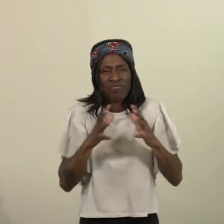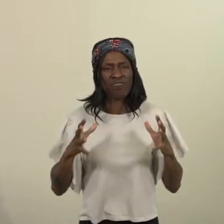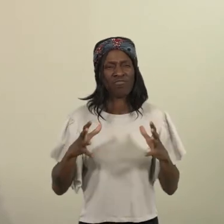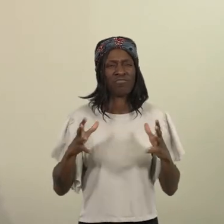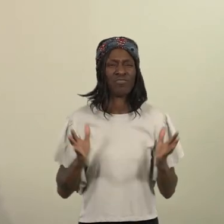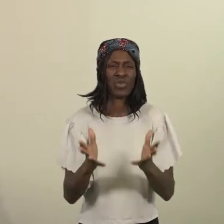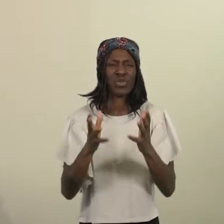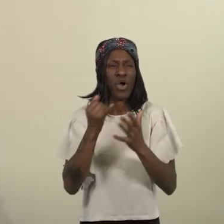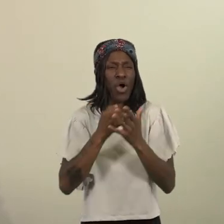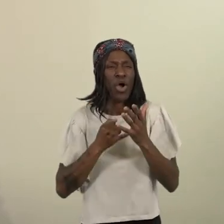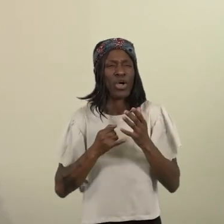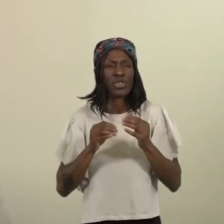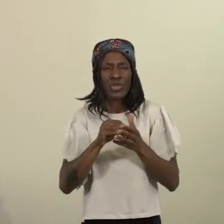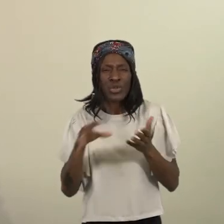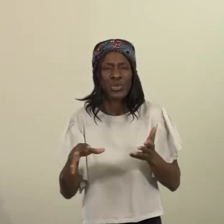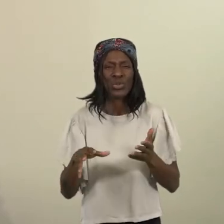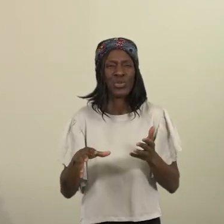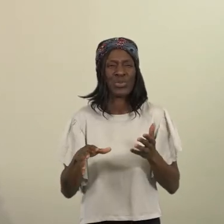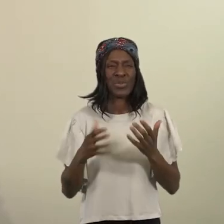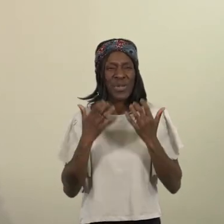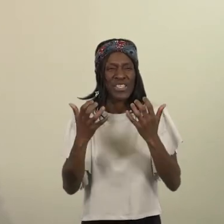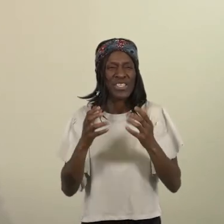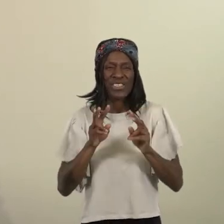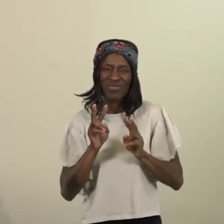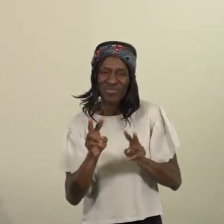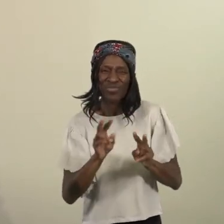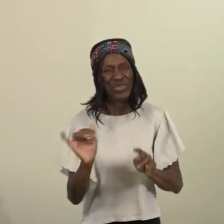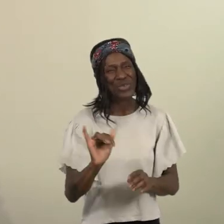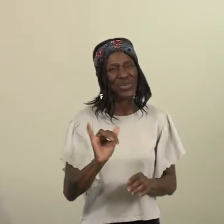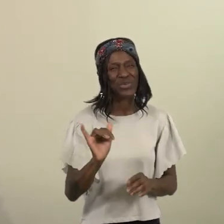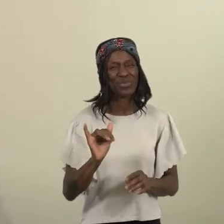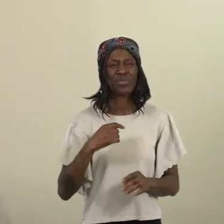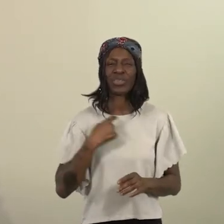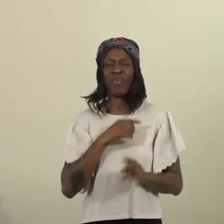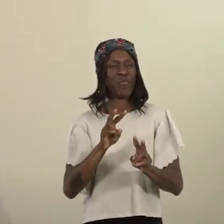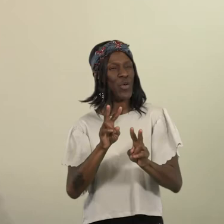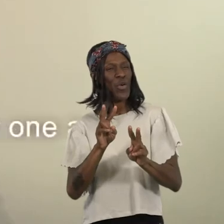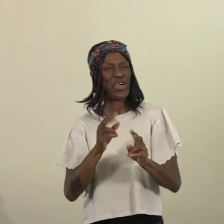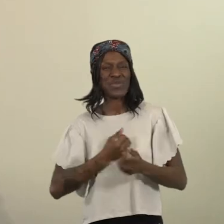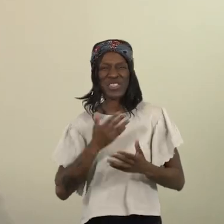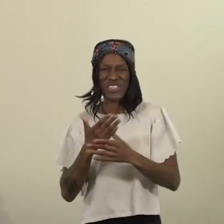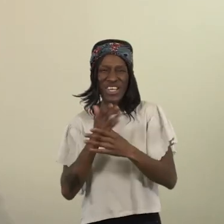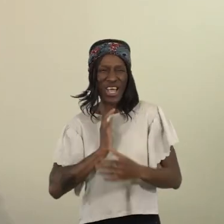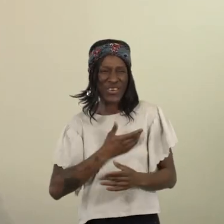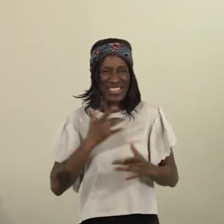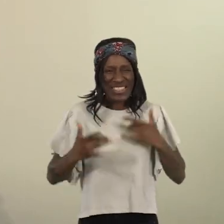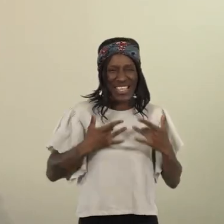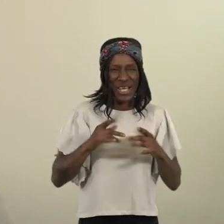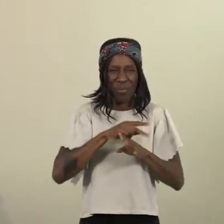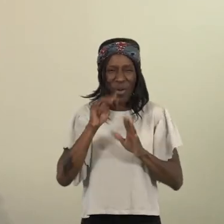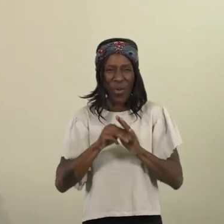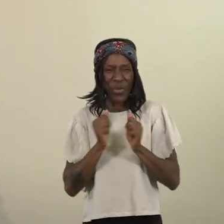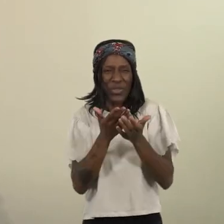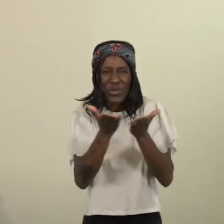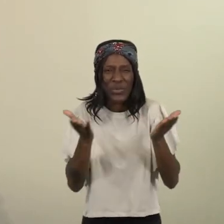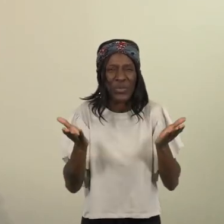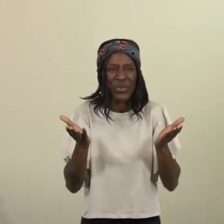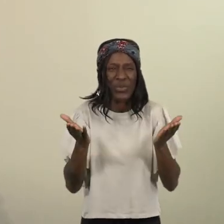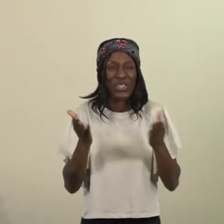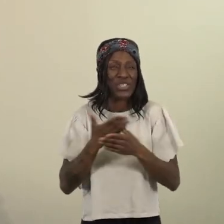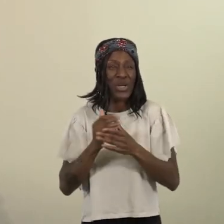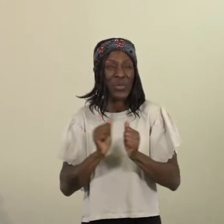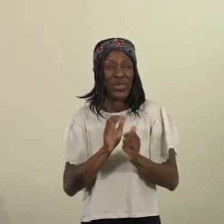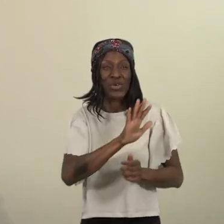all while nurturing a growing community of artists, students, and patrons alike. We so look forward to sharing our